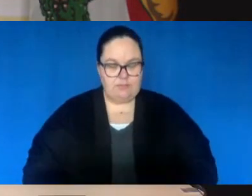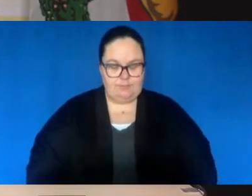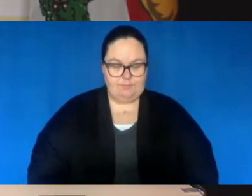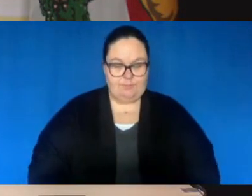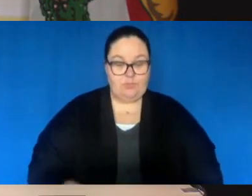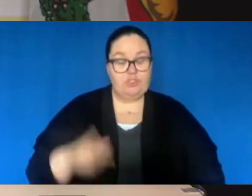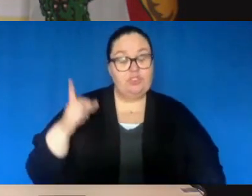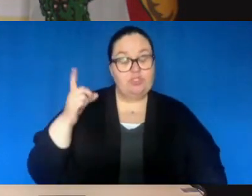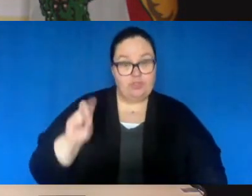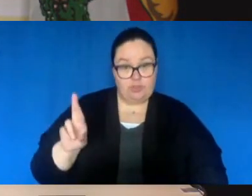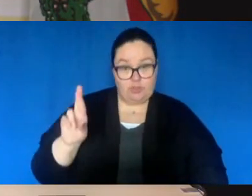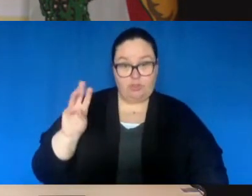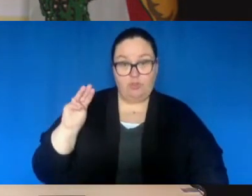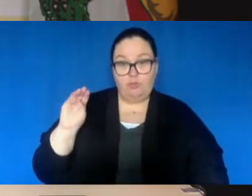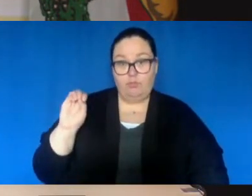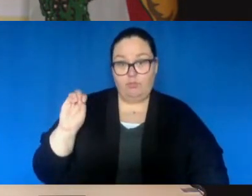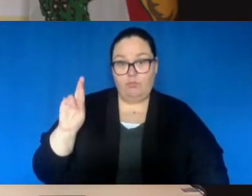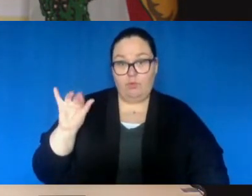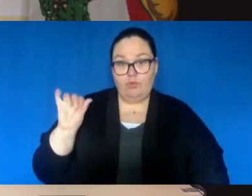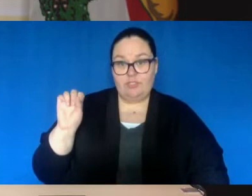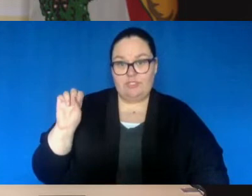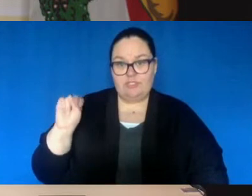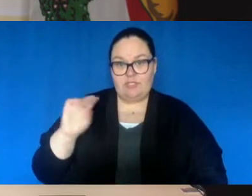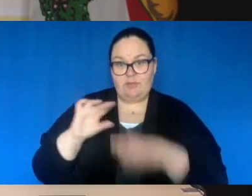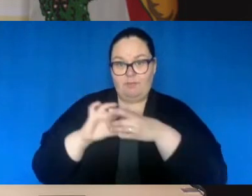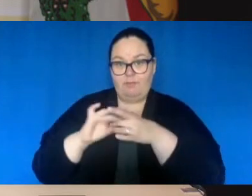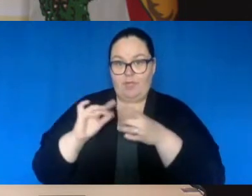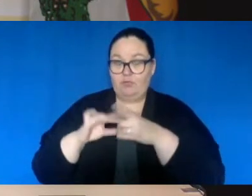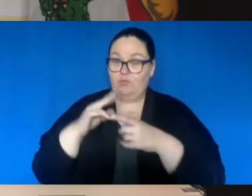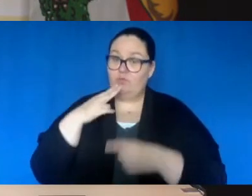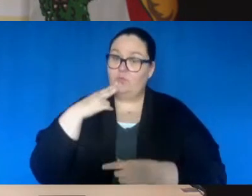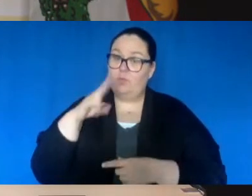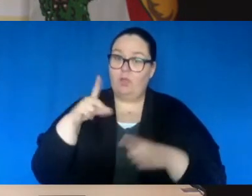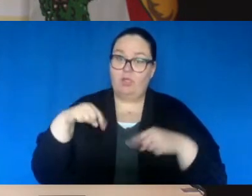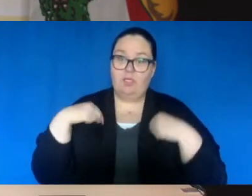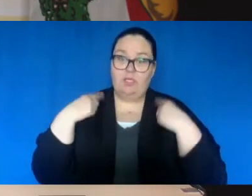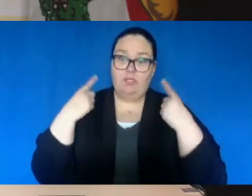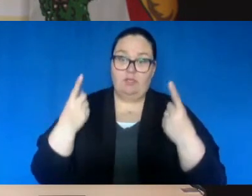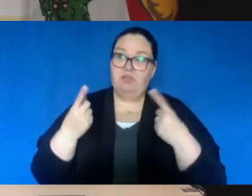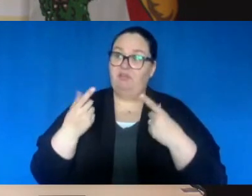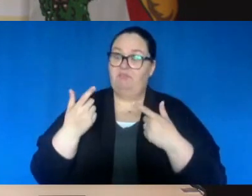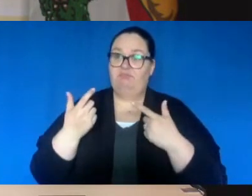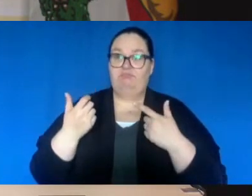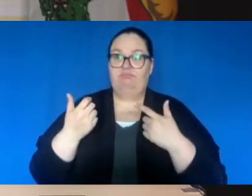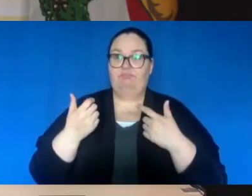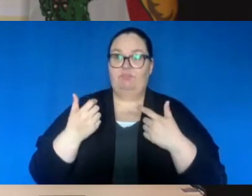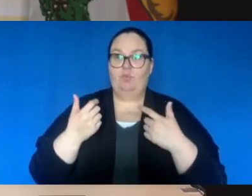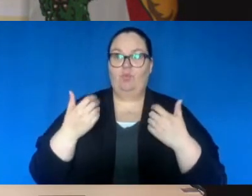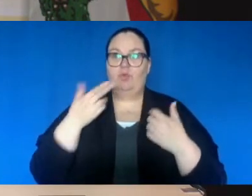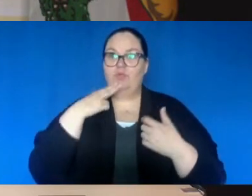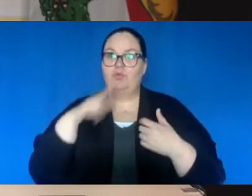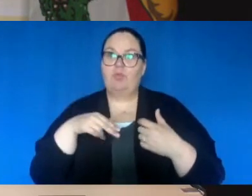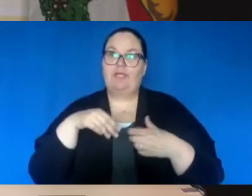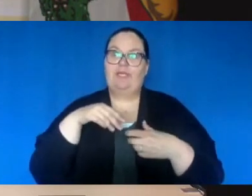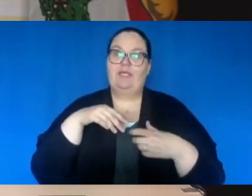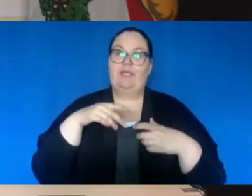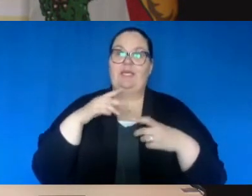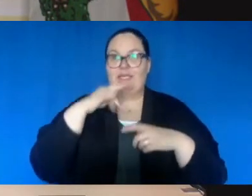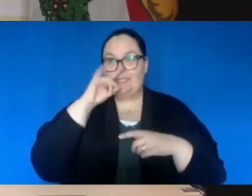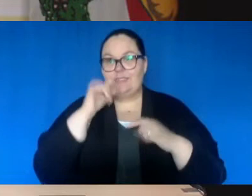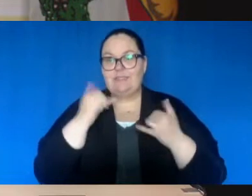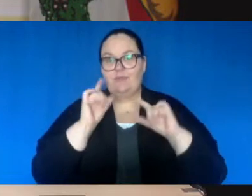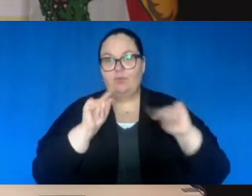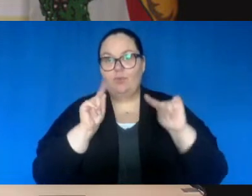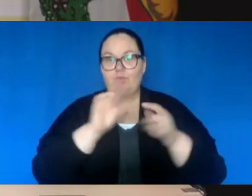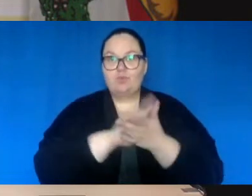Morrison mentions, we're quite fortunate here to have been able to continue on with things like in-class learning and recreational activities